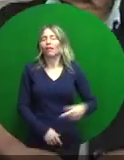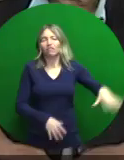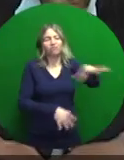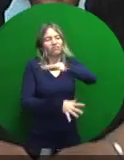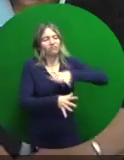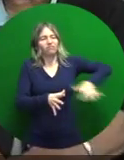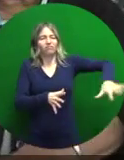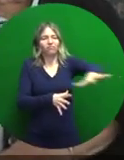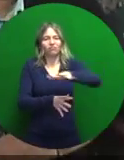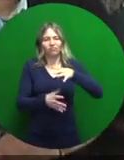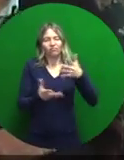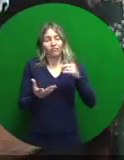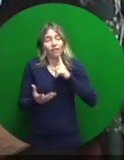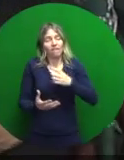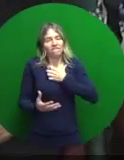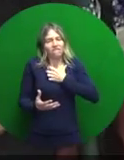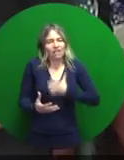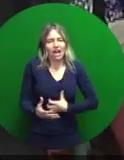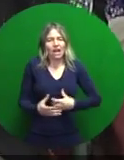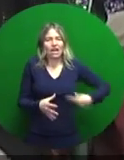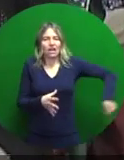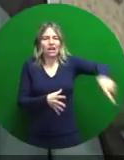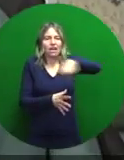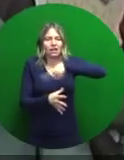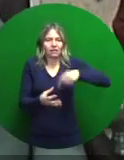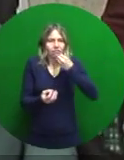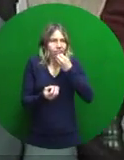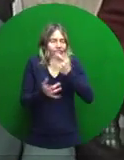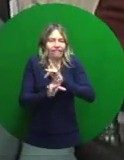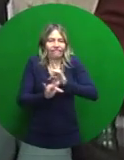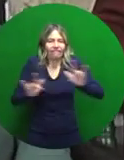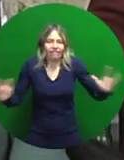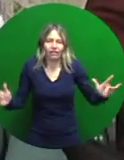and only in the winter time they would have tea.